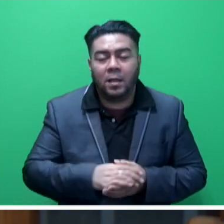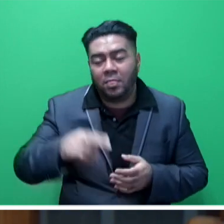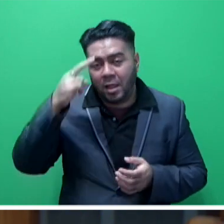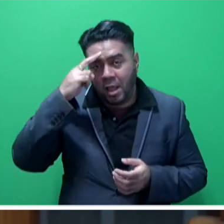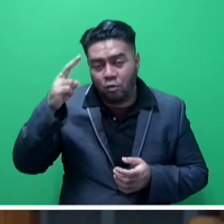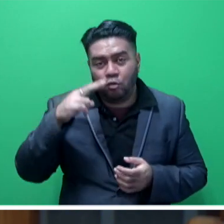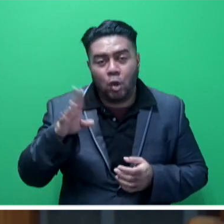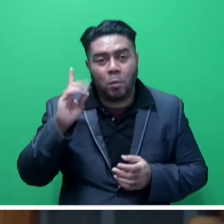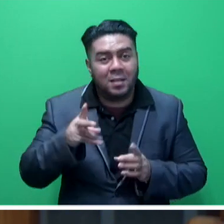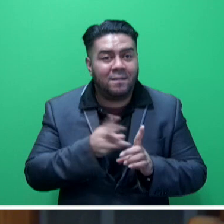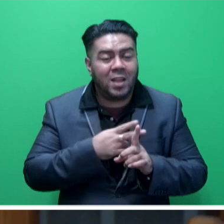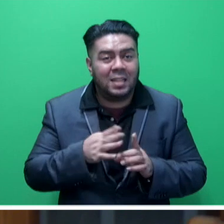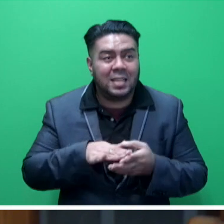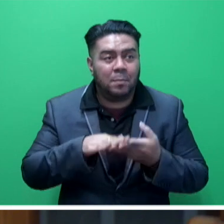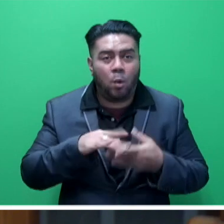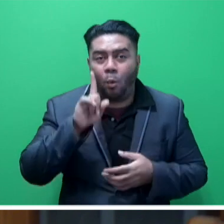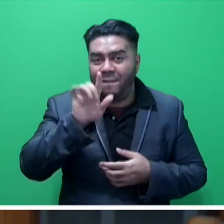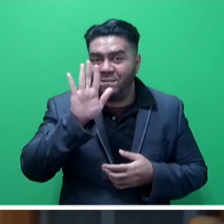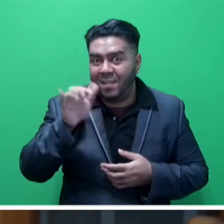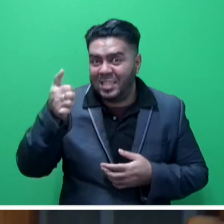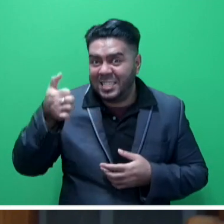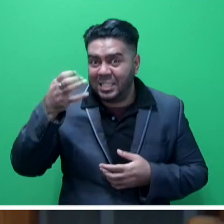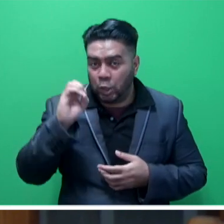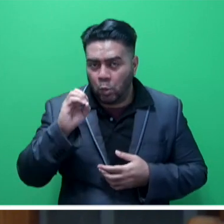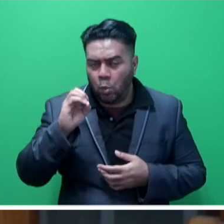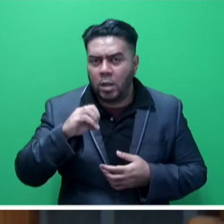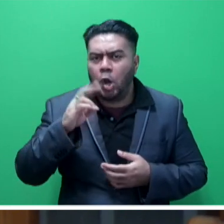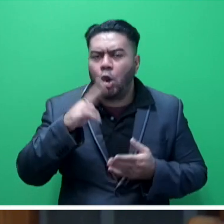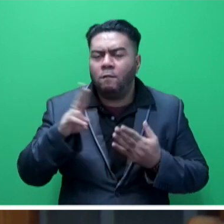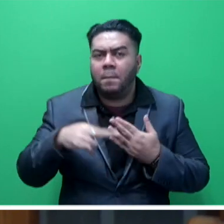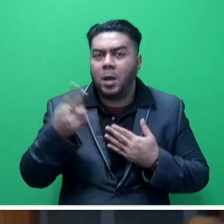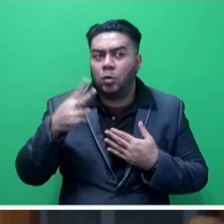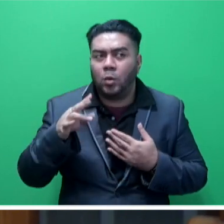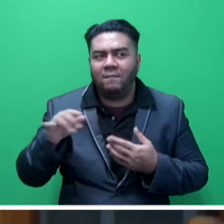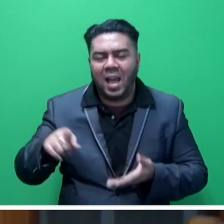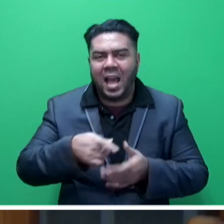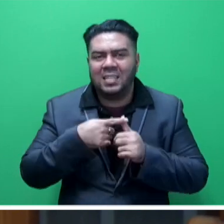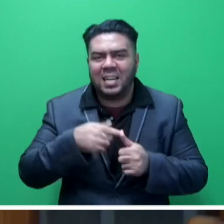Violence Helpline, that's 1560, until November 2021 has answered